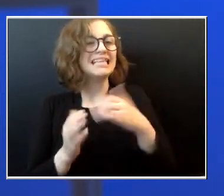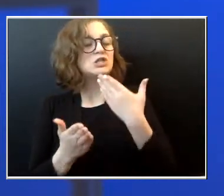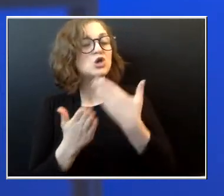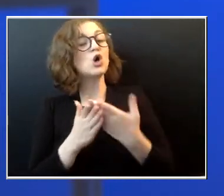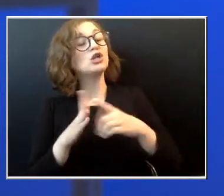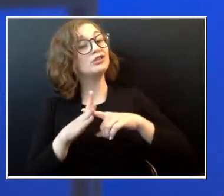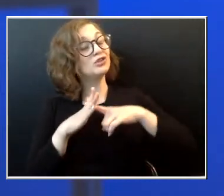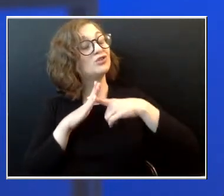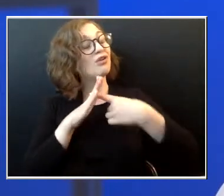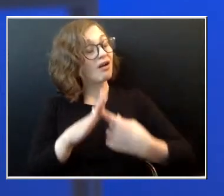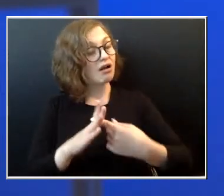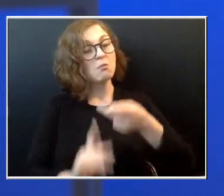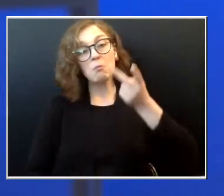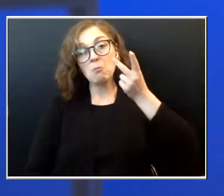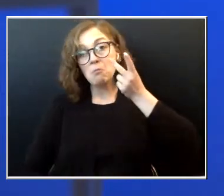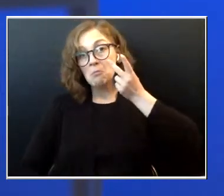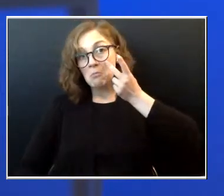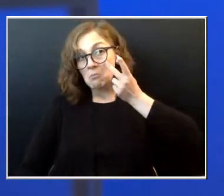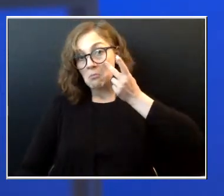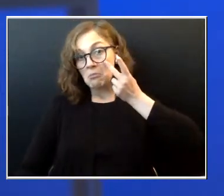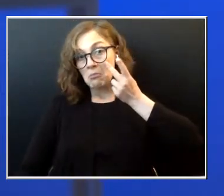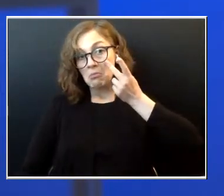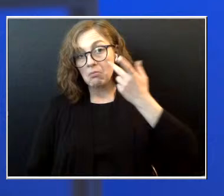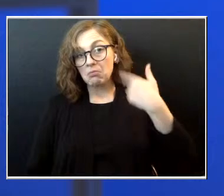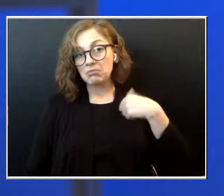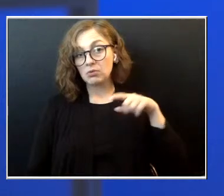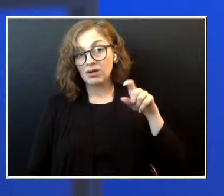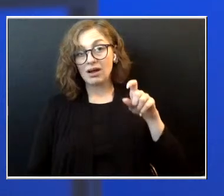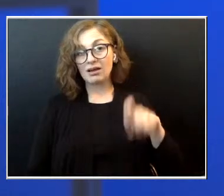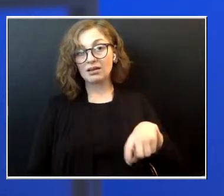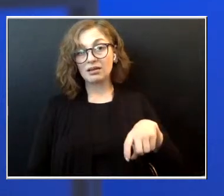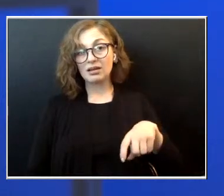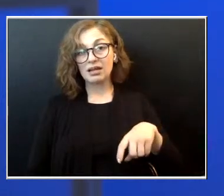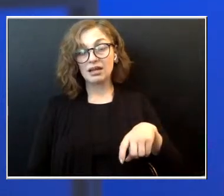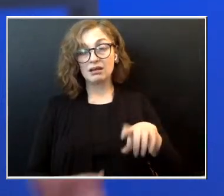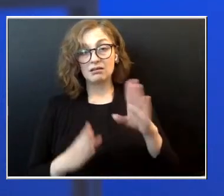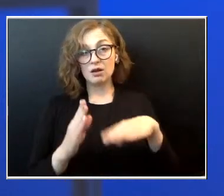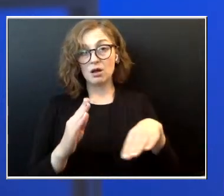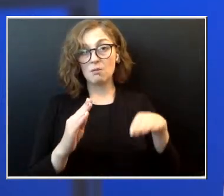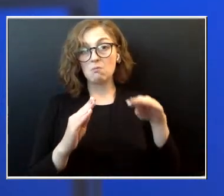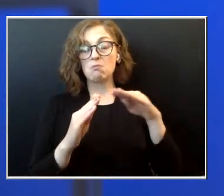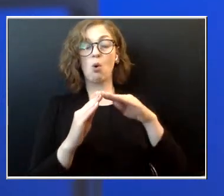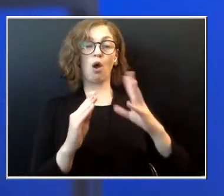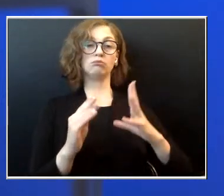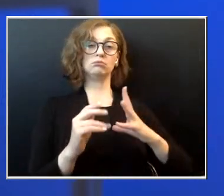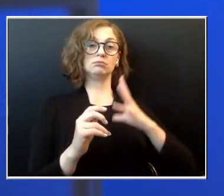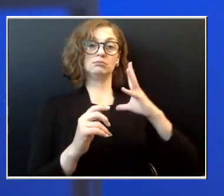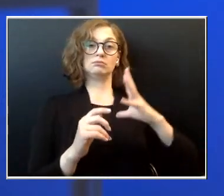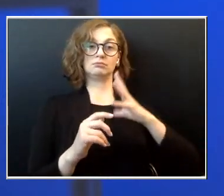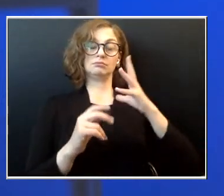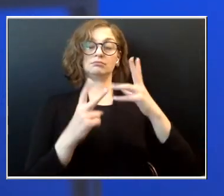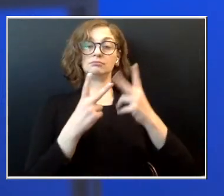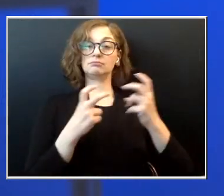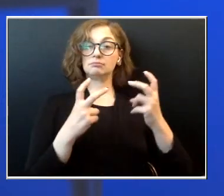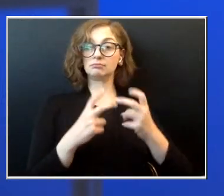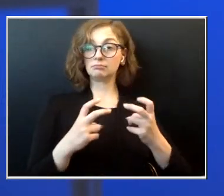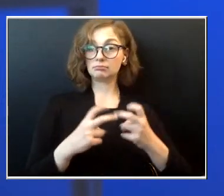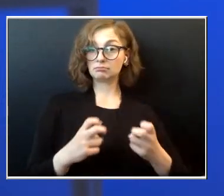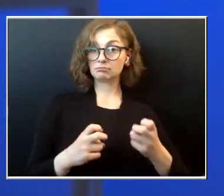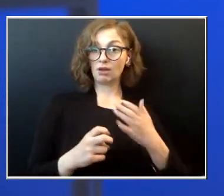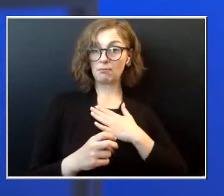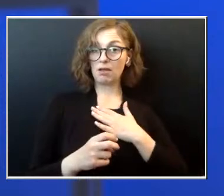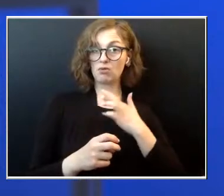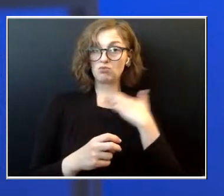you possibly need to get to more sophisticated assessment of your risk like the Breast